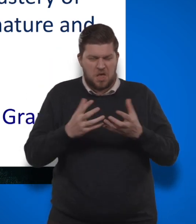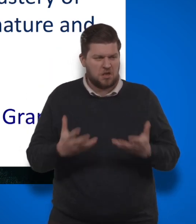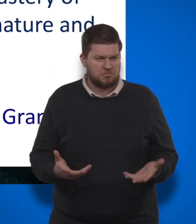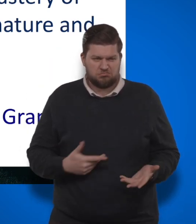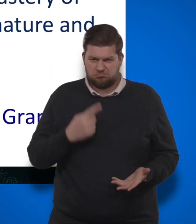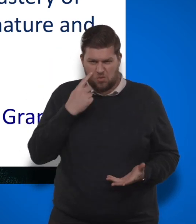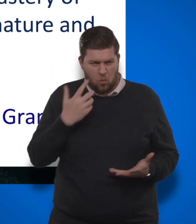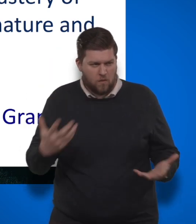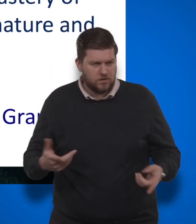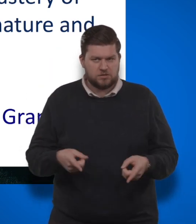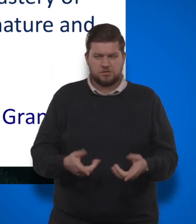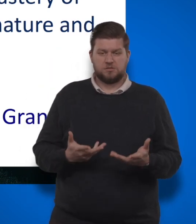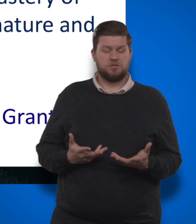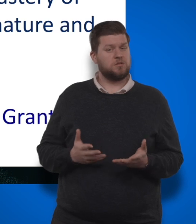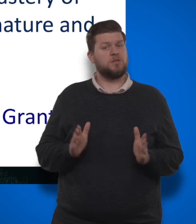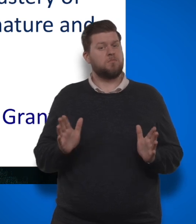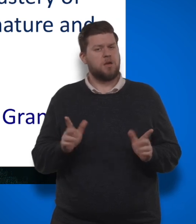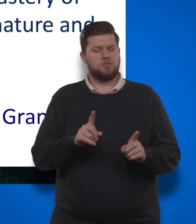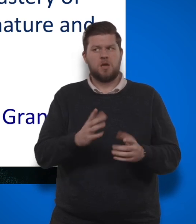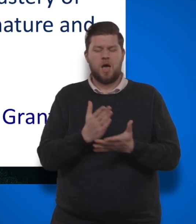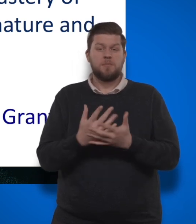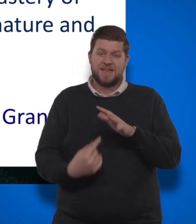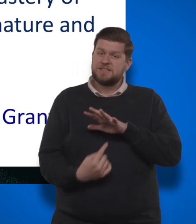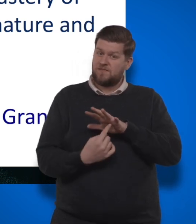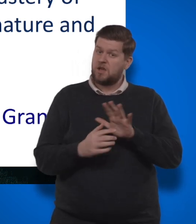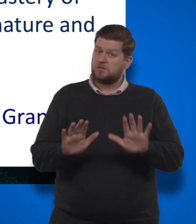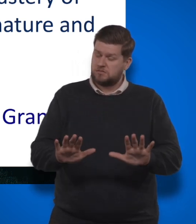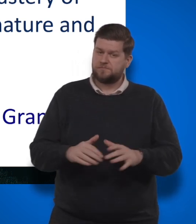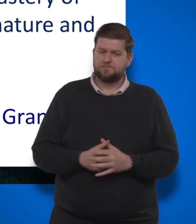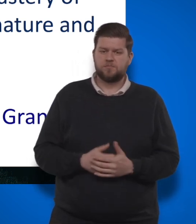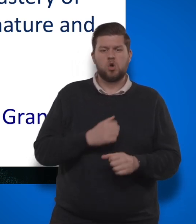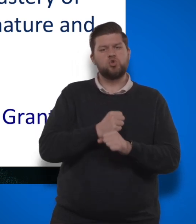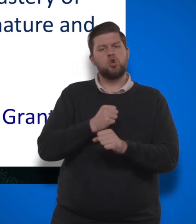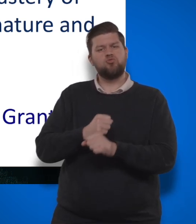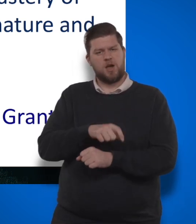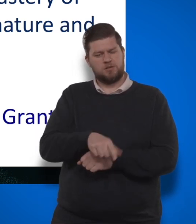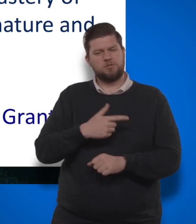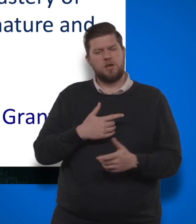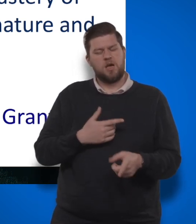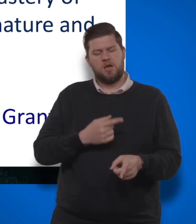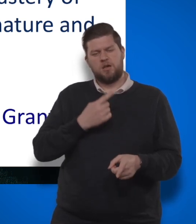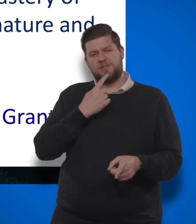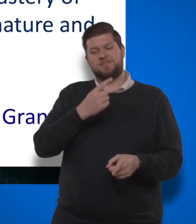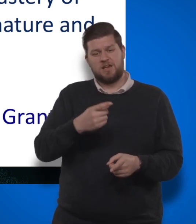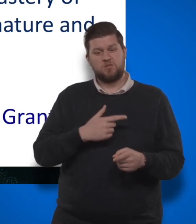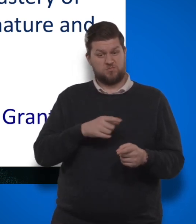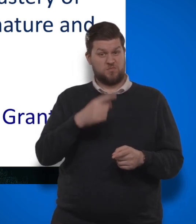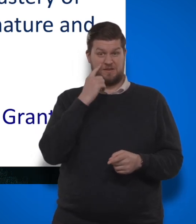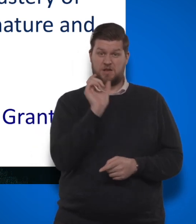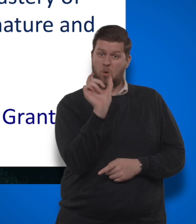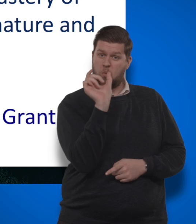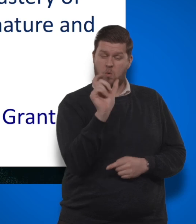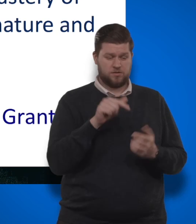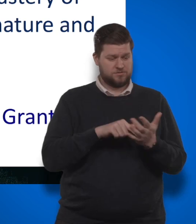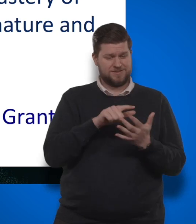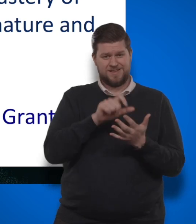about this. And what George Grant pointed out, that in the very word technology, it's made up of two things. Techne, a Greek word